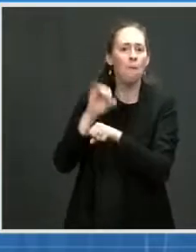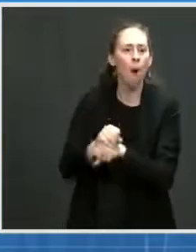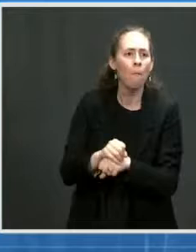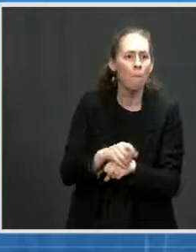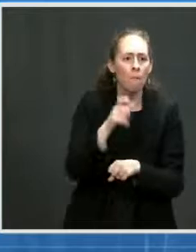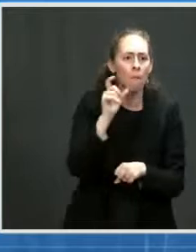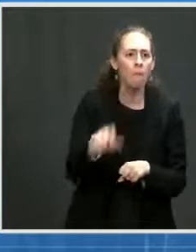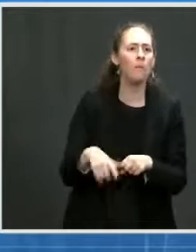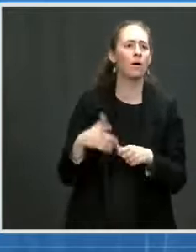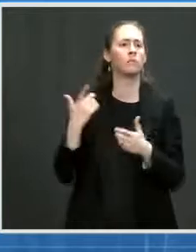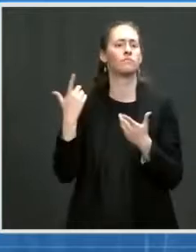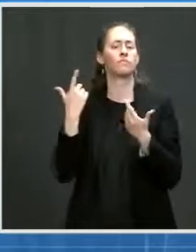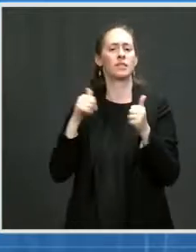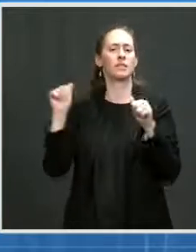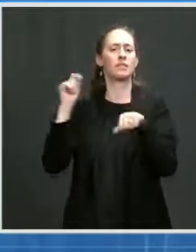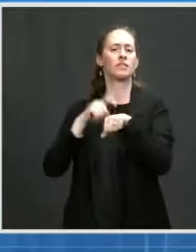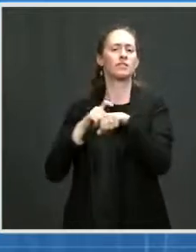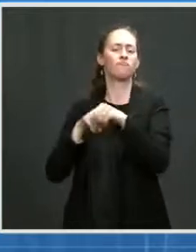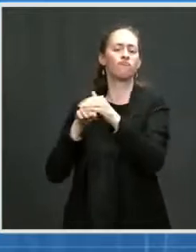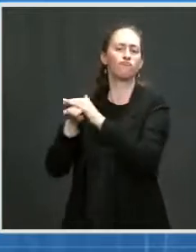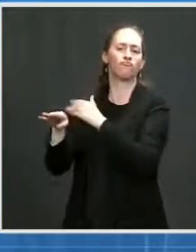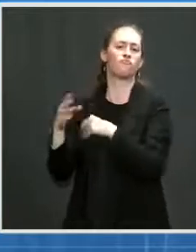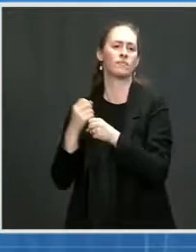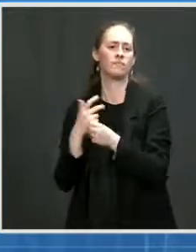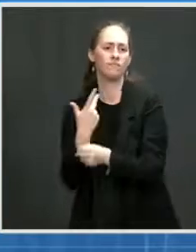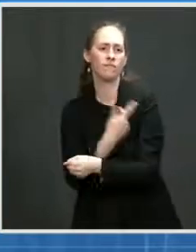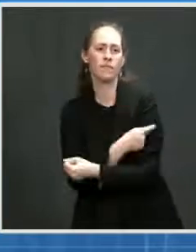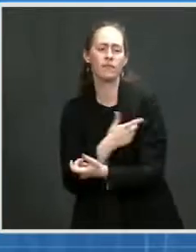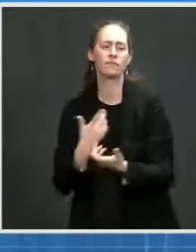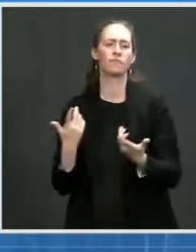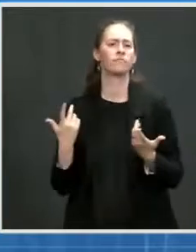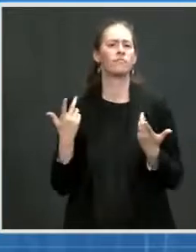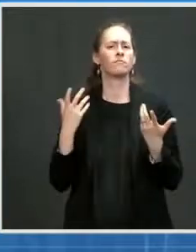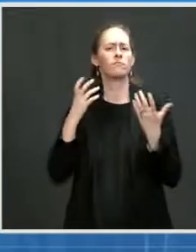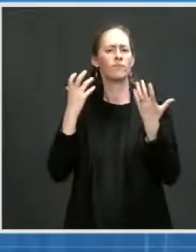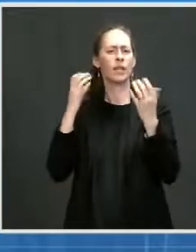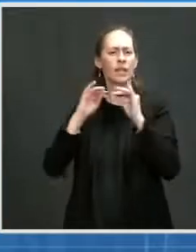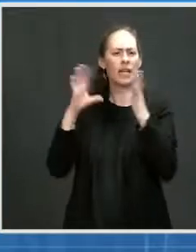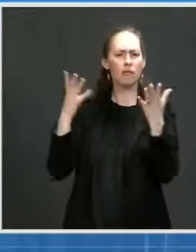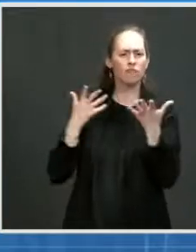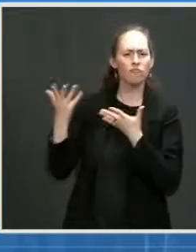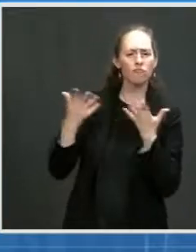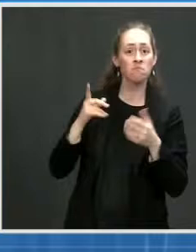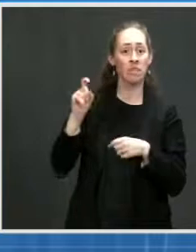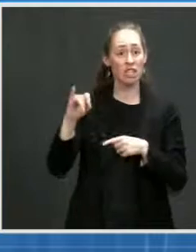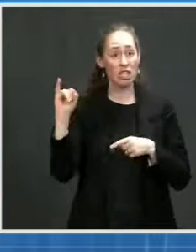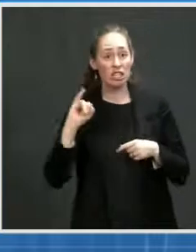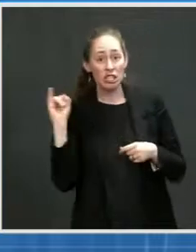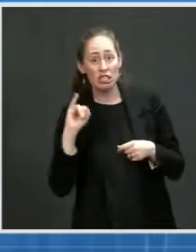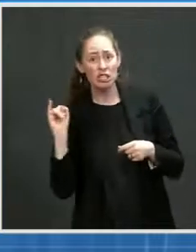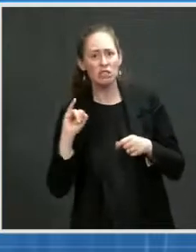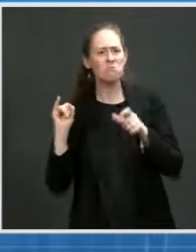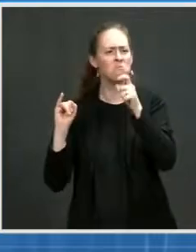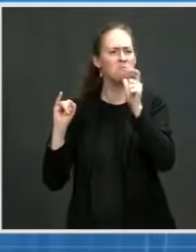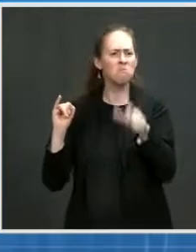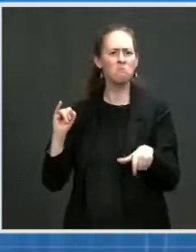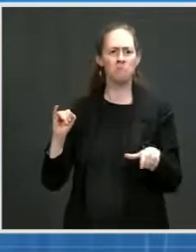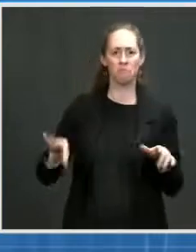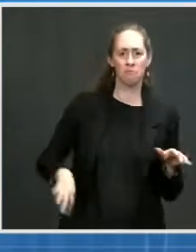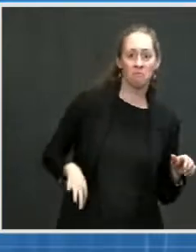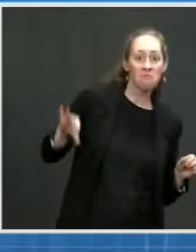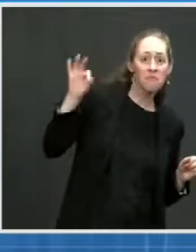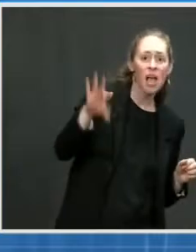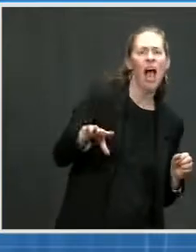vaccination venues are accessible, being clear that insurance is not required, vaccines are free, no one will have out-of-pocket costs, and